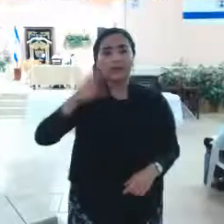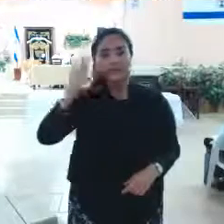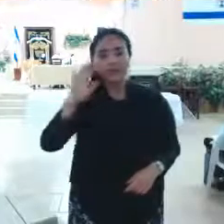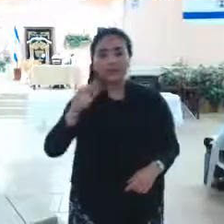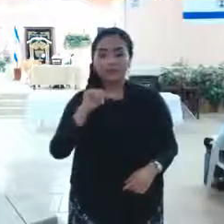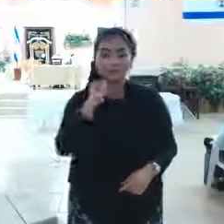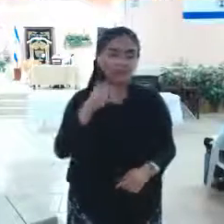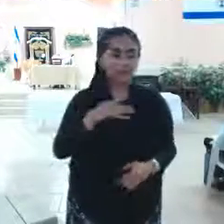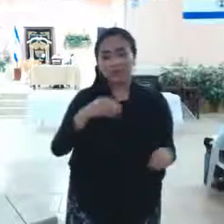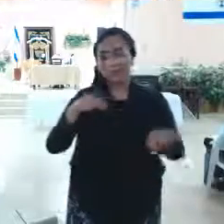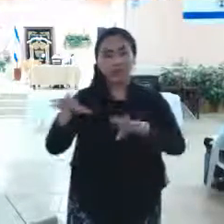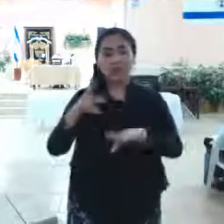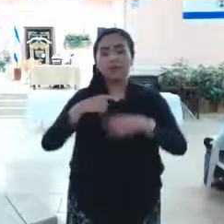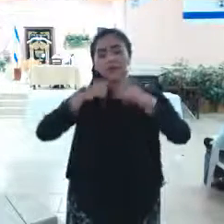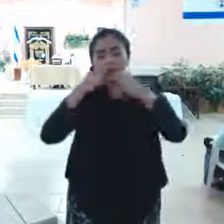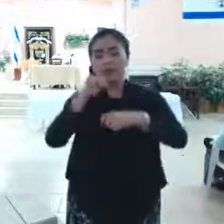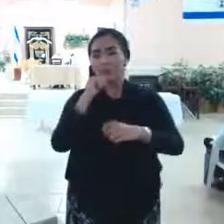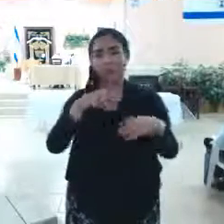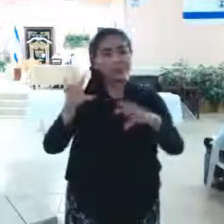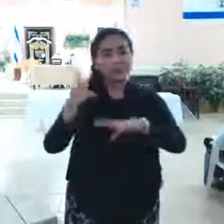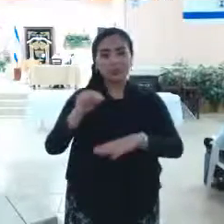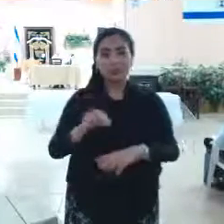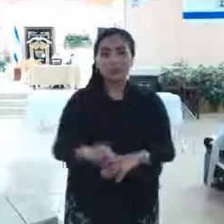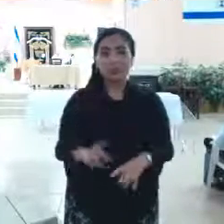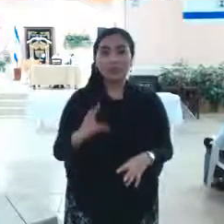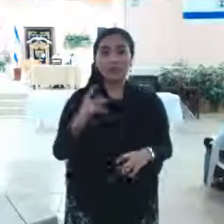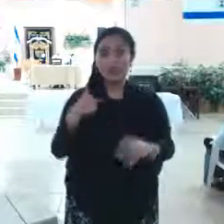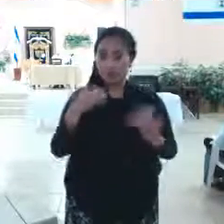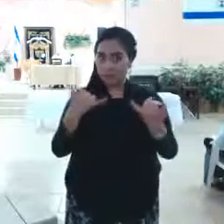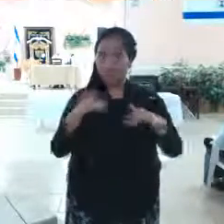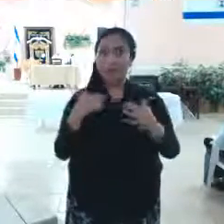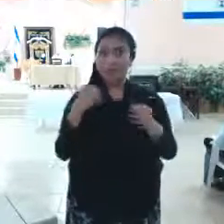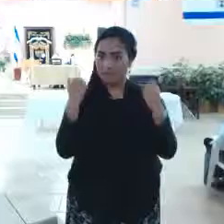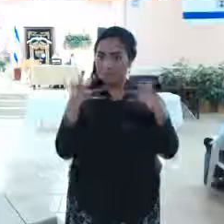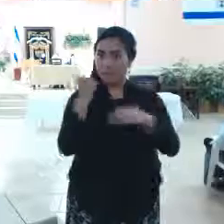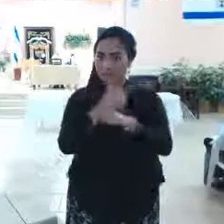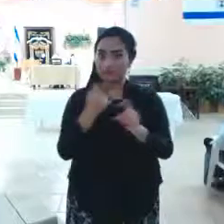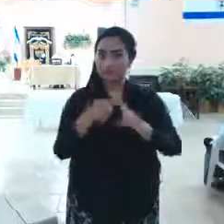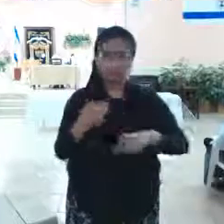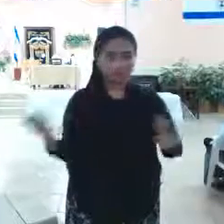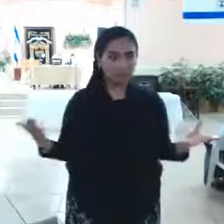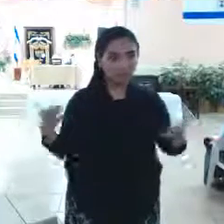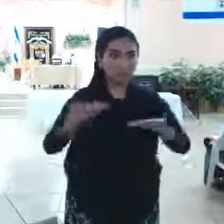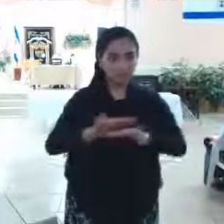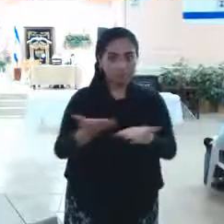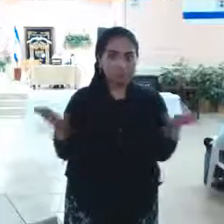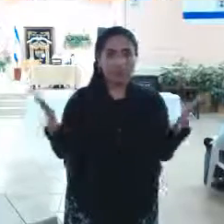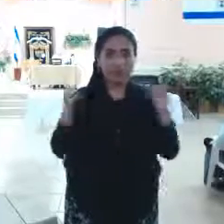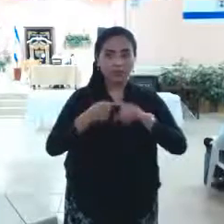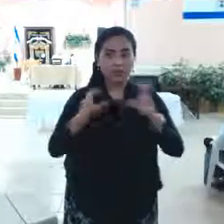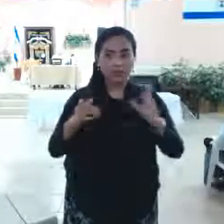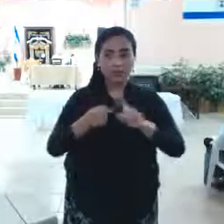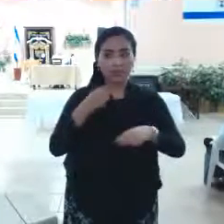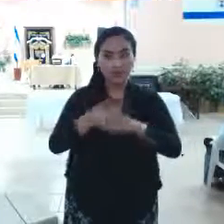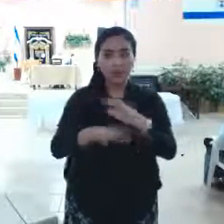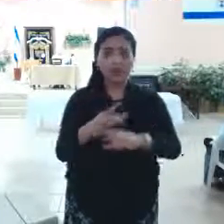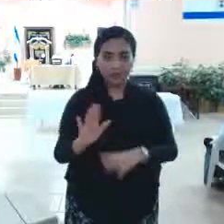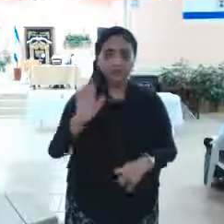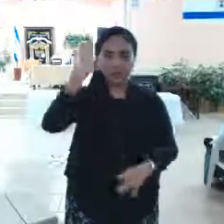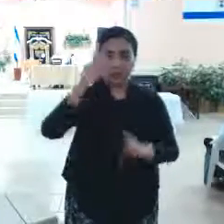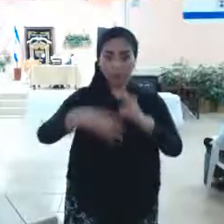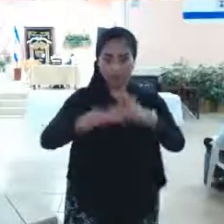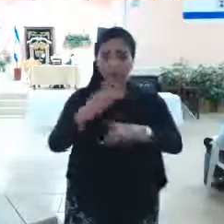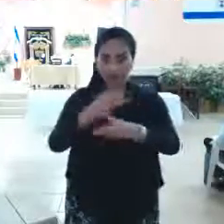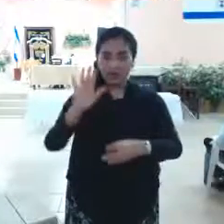bye to me, crying. They didn't want to leave. We still have a good group of brothers from the